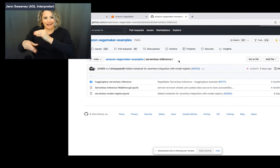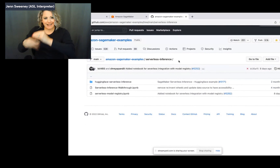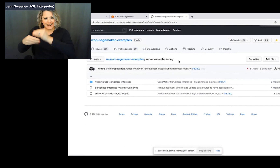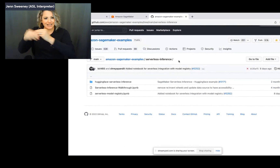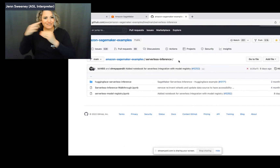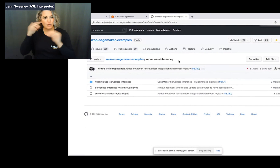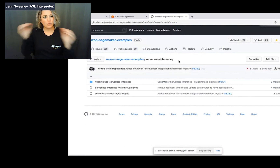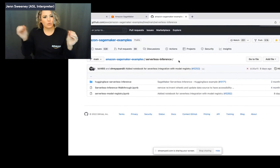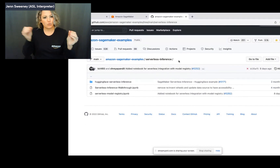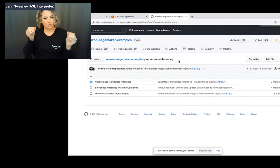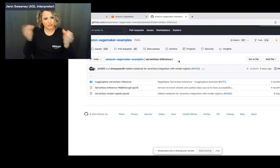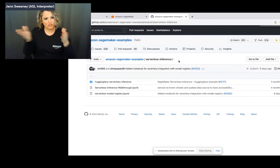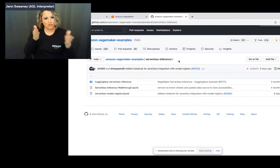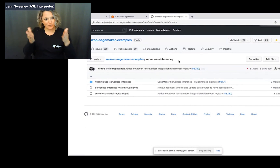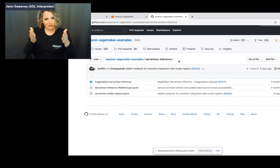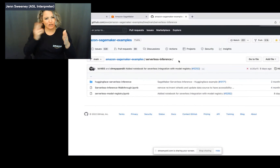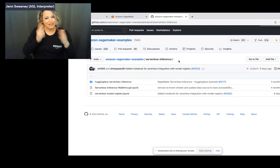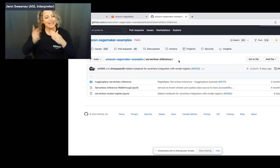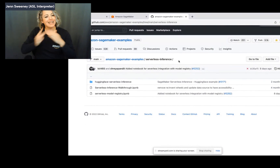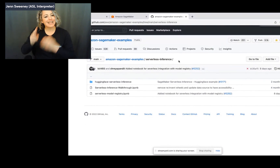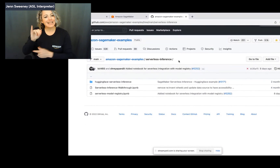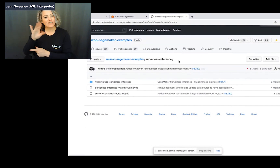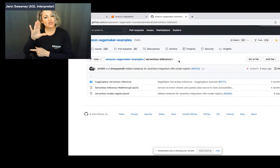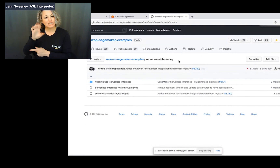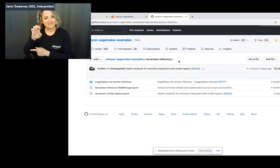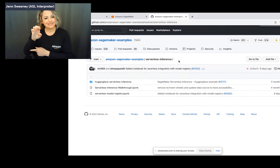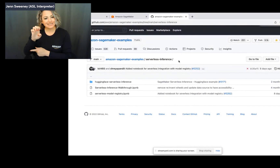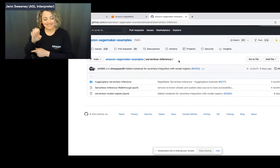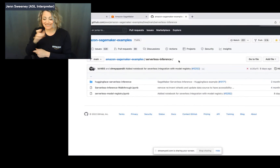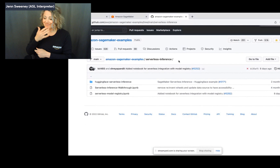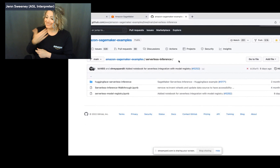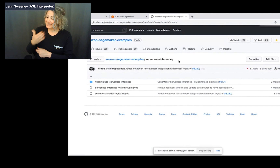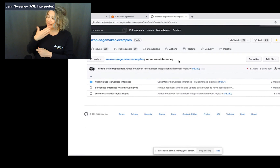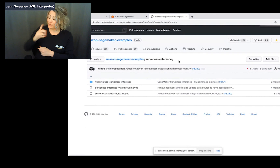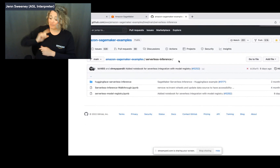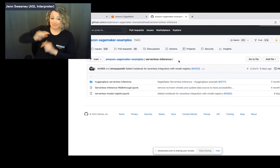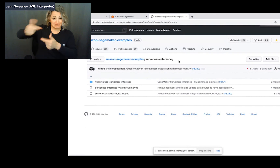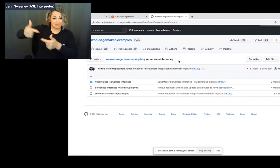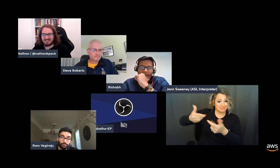inferencing. Hope so too. All right, thank you everyone, and I'll hand it back